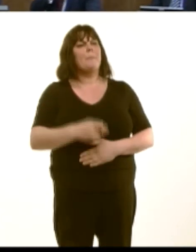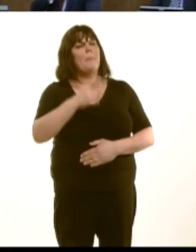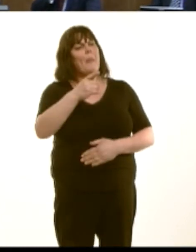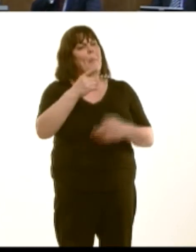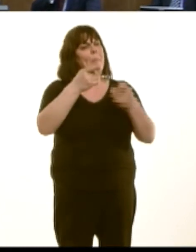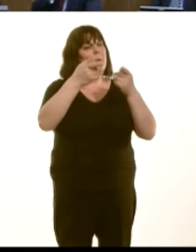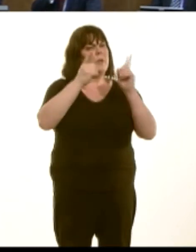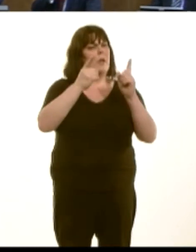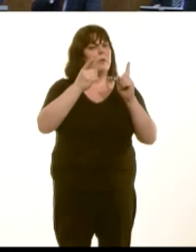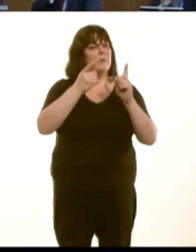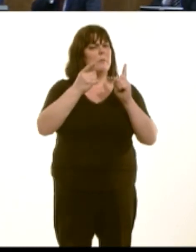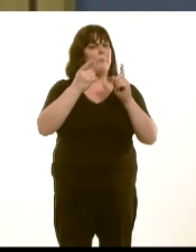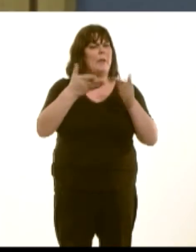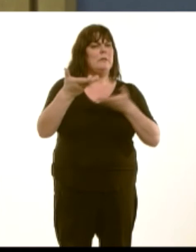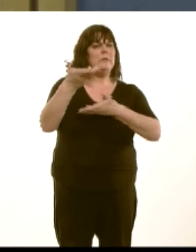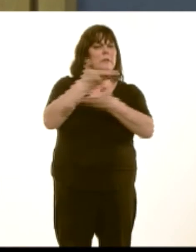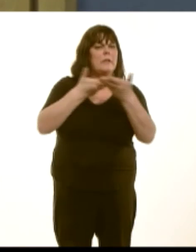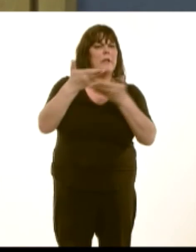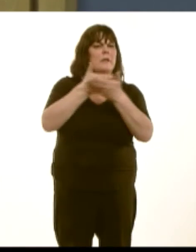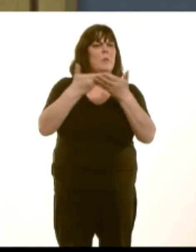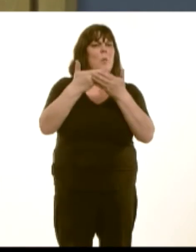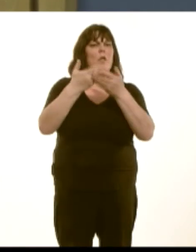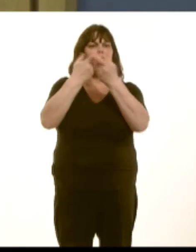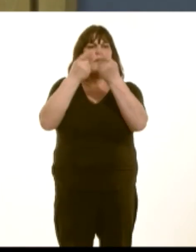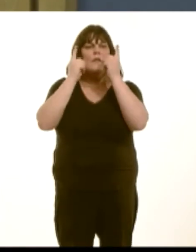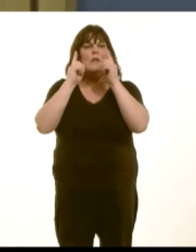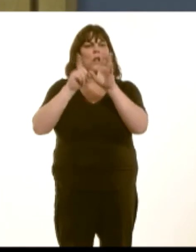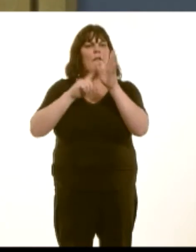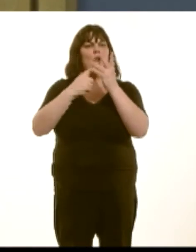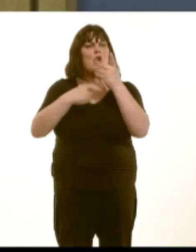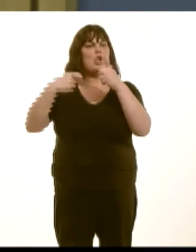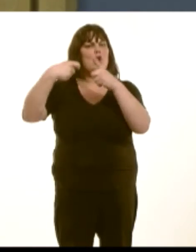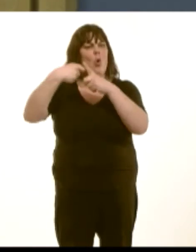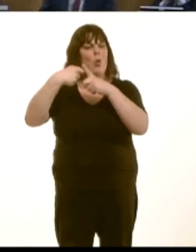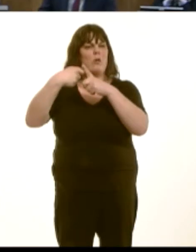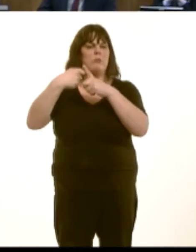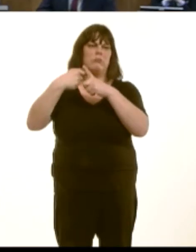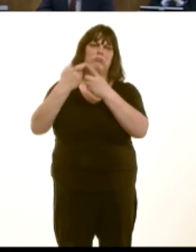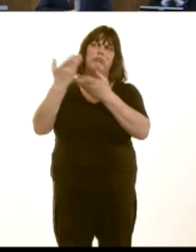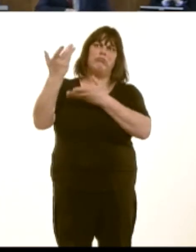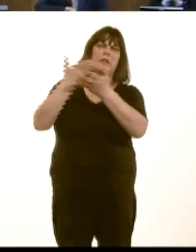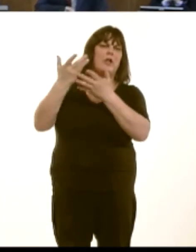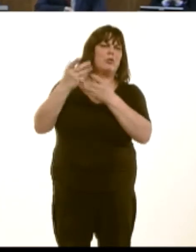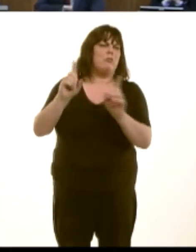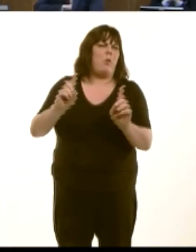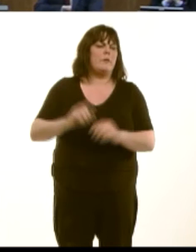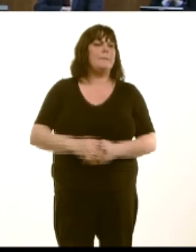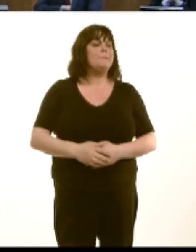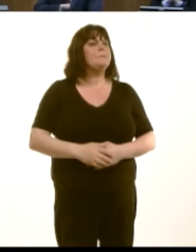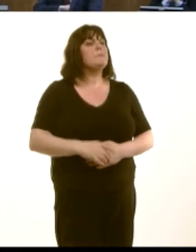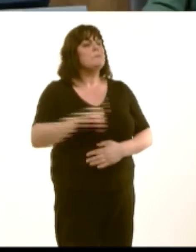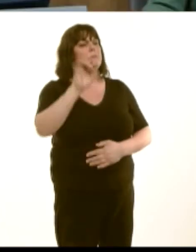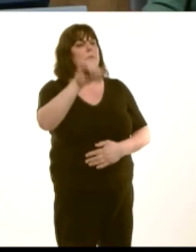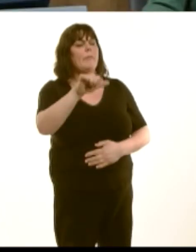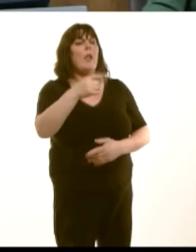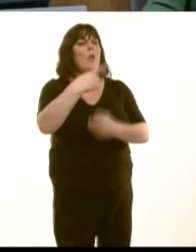First Minister had concerning the latest University of York study regarding the approval of expensive drugs? Yes, the study validates our position that a cancer drug